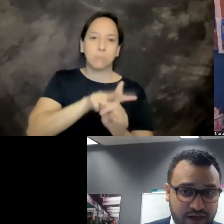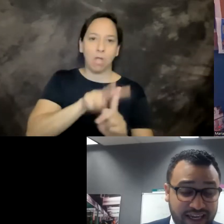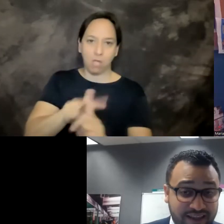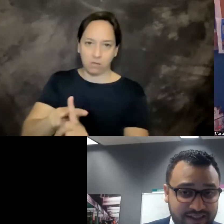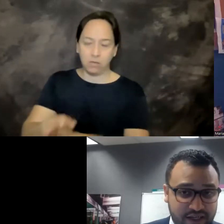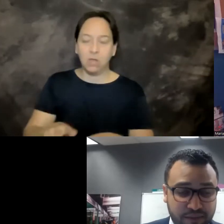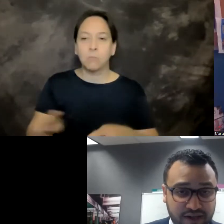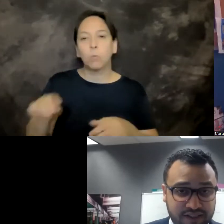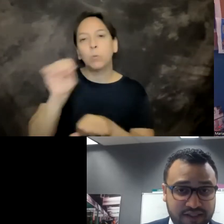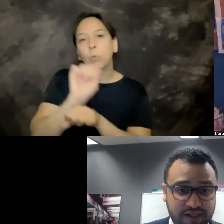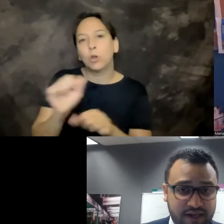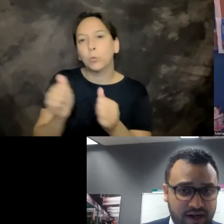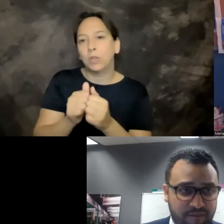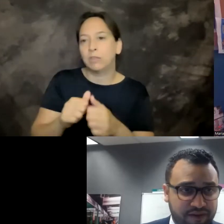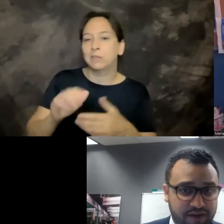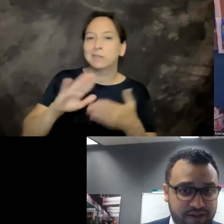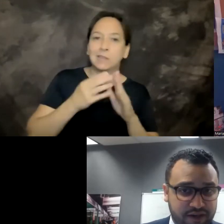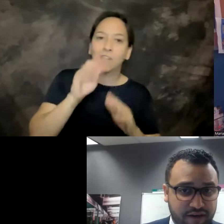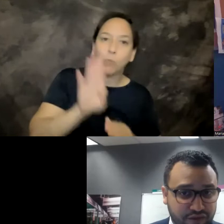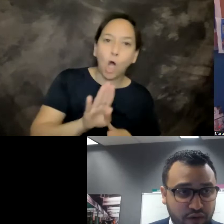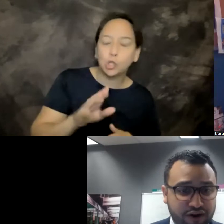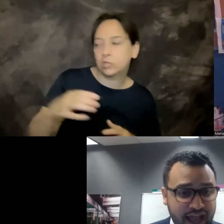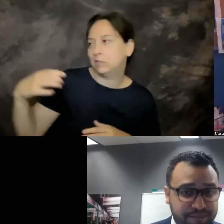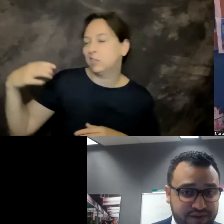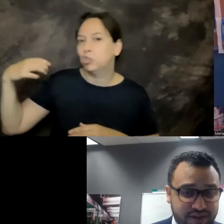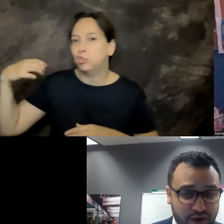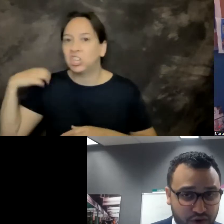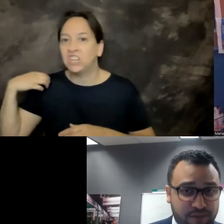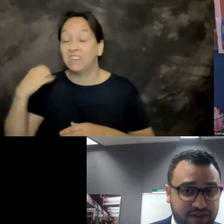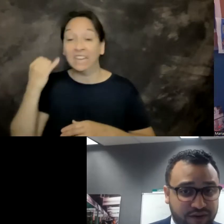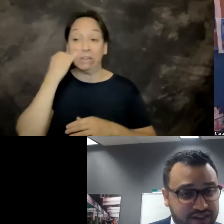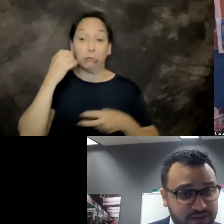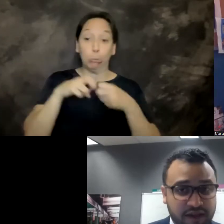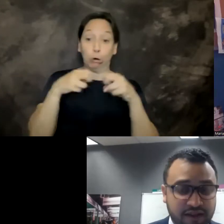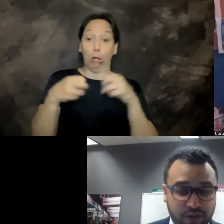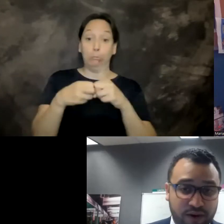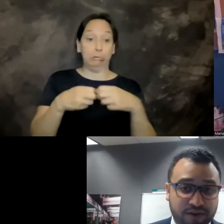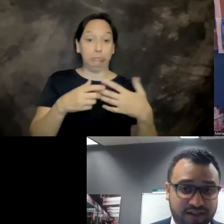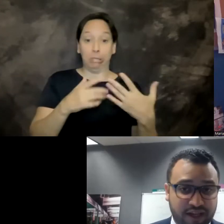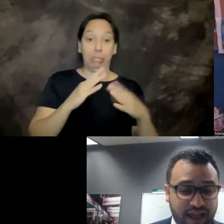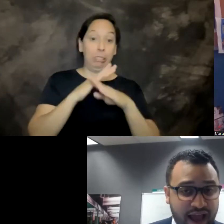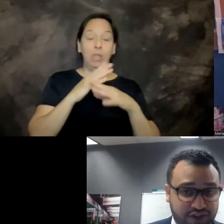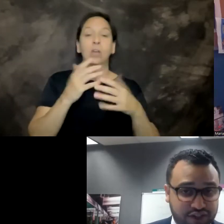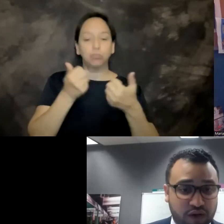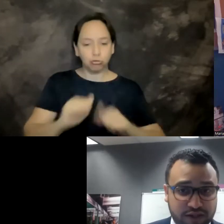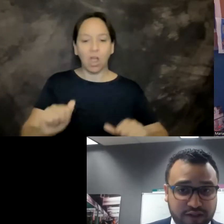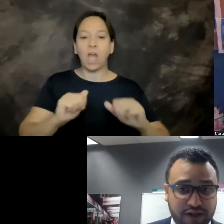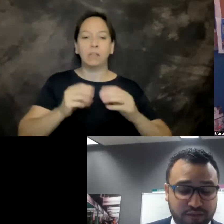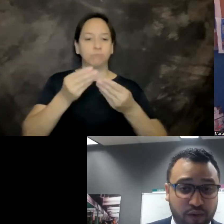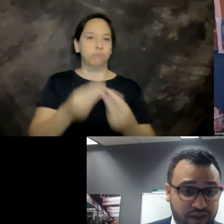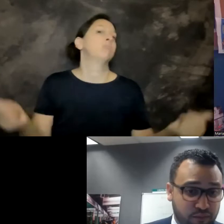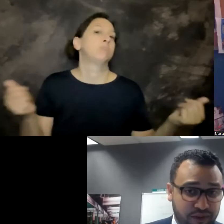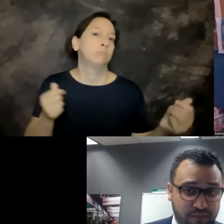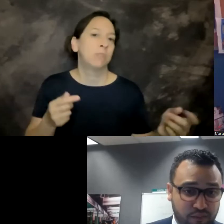chief and the city of Boston to if there are gaps and we're able to fix them, that we're able to take action as quickly as